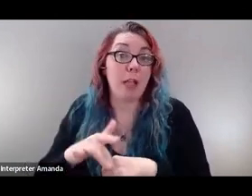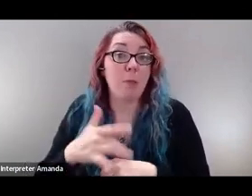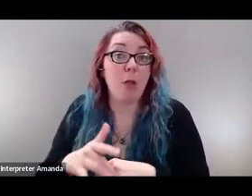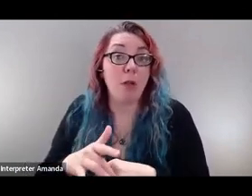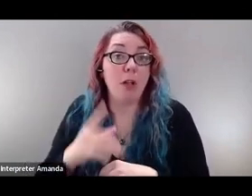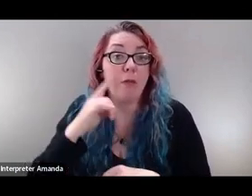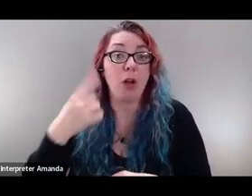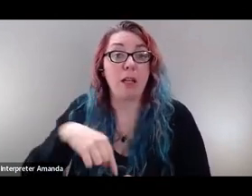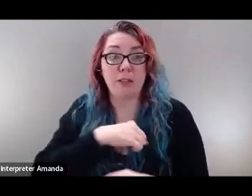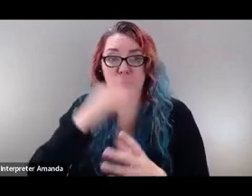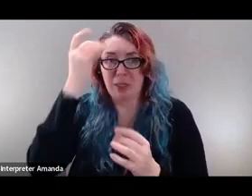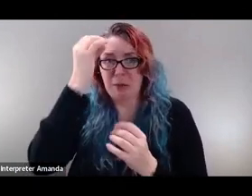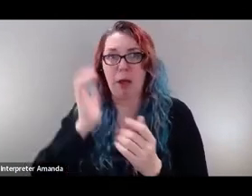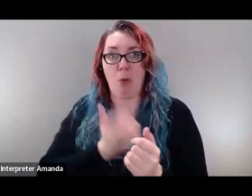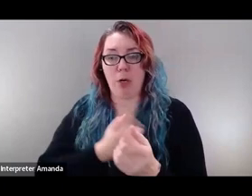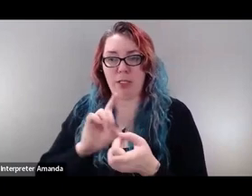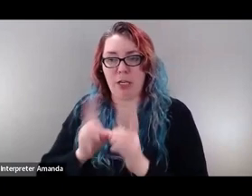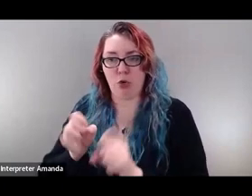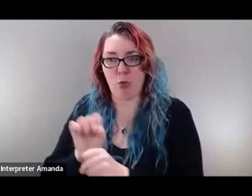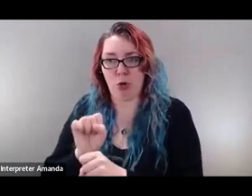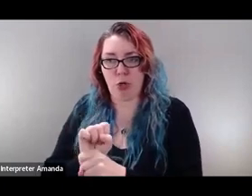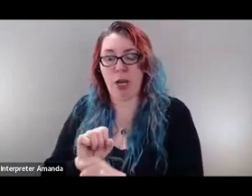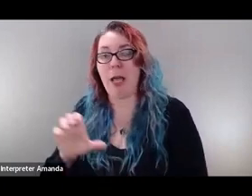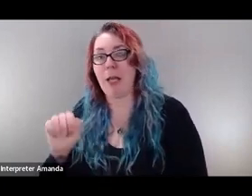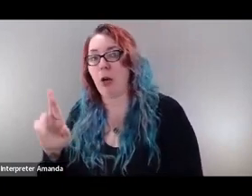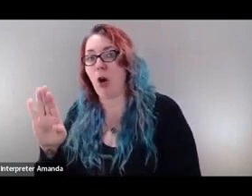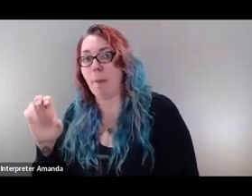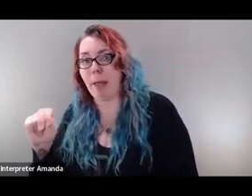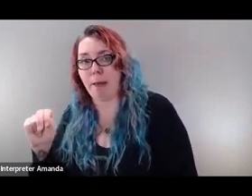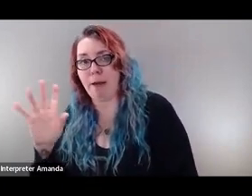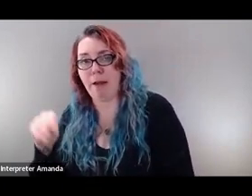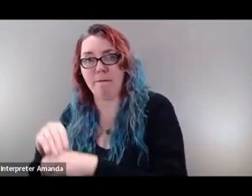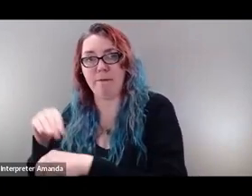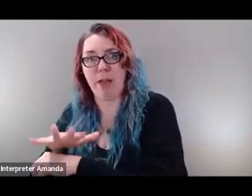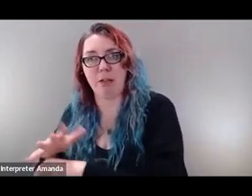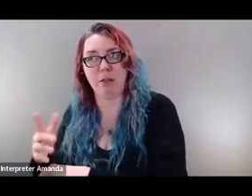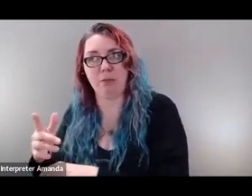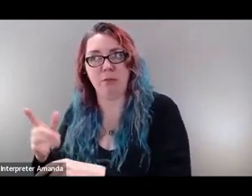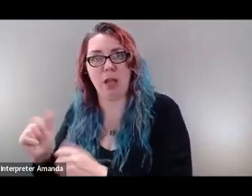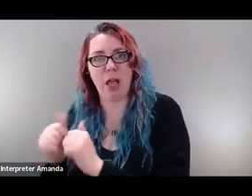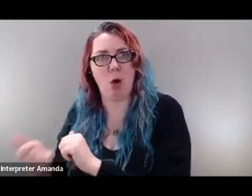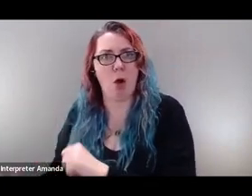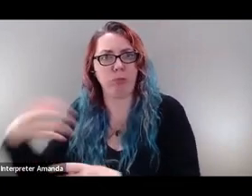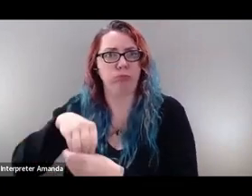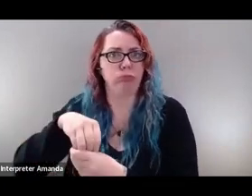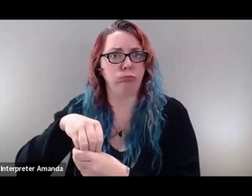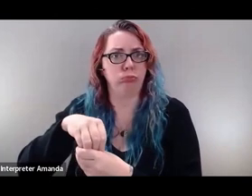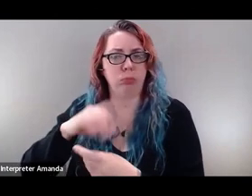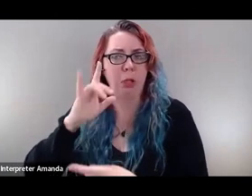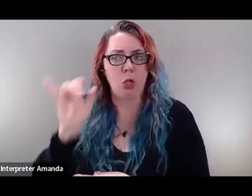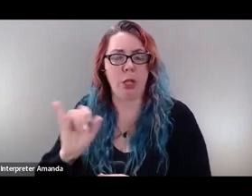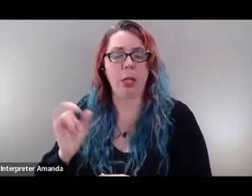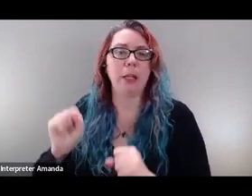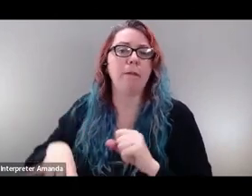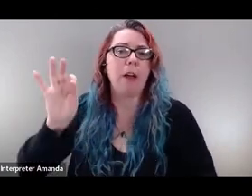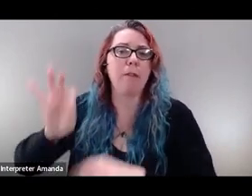footprint into the digital work that we're doing. And maybe I can add some links and things as we go. But I think what I sort of